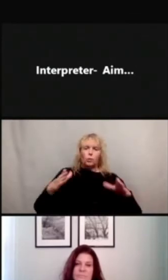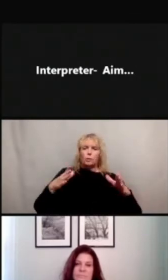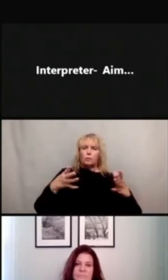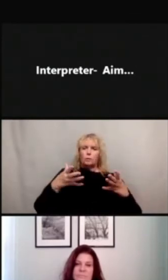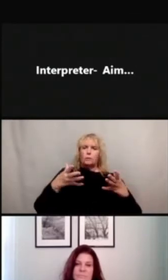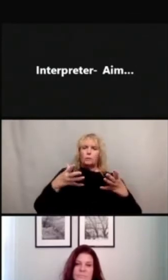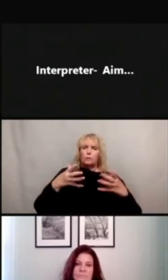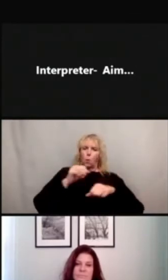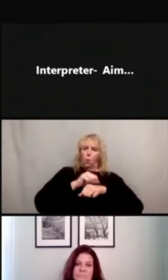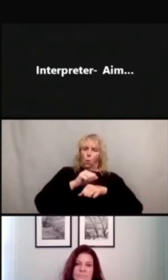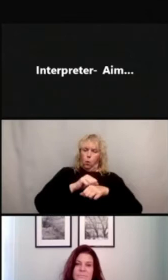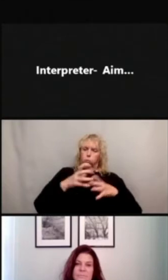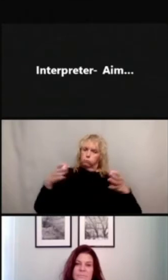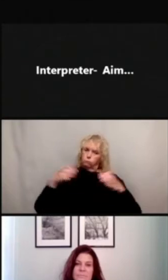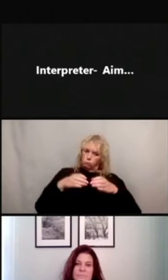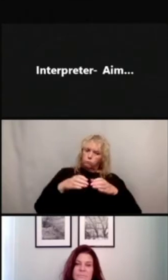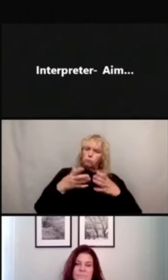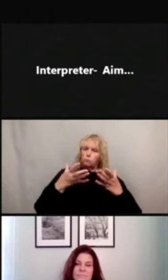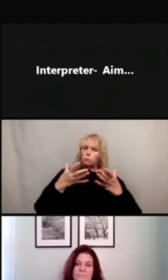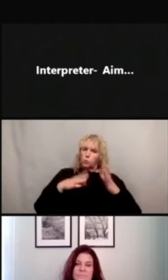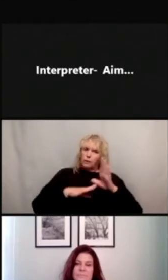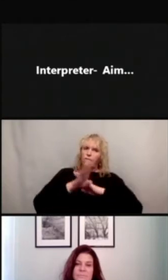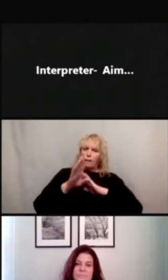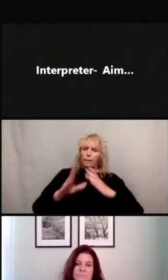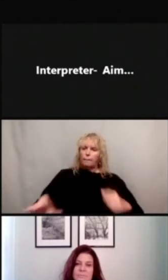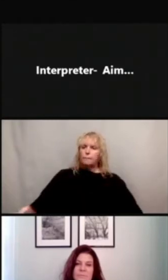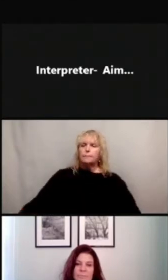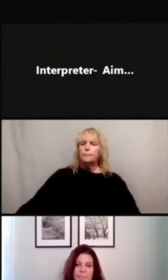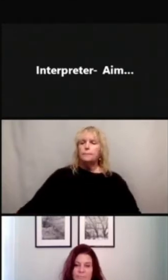holistic type of way. Next